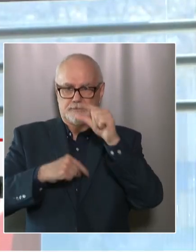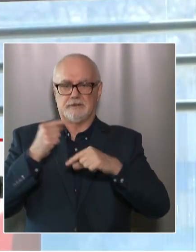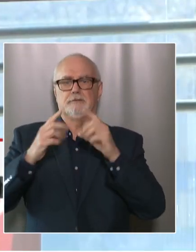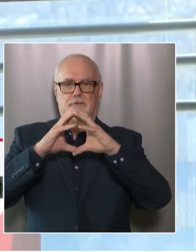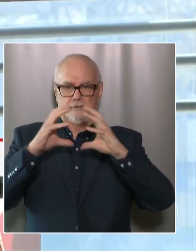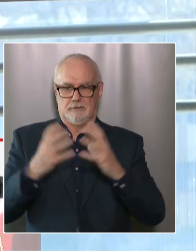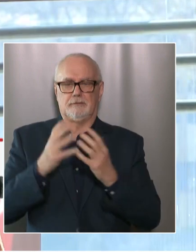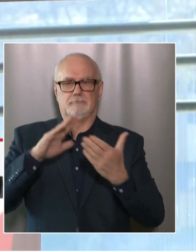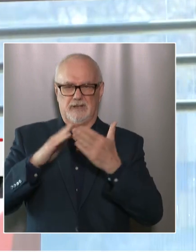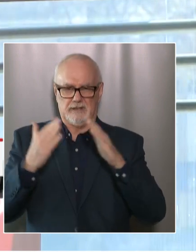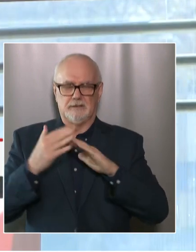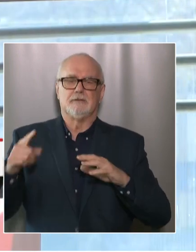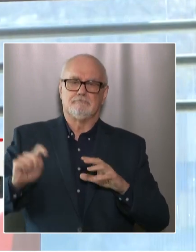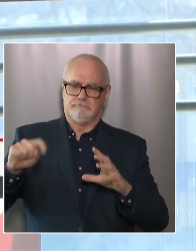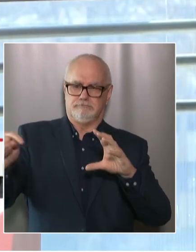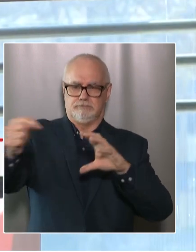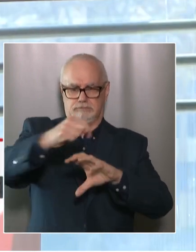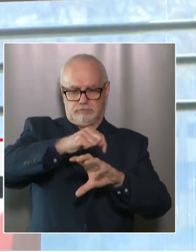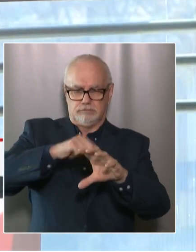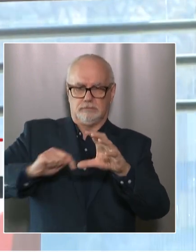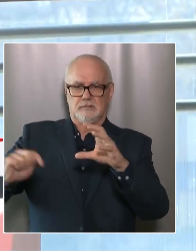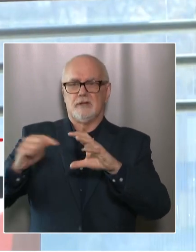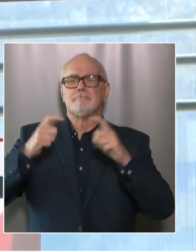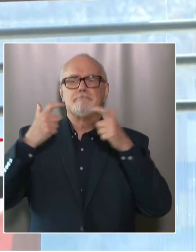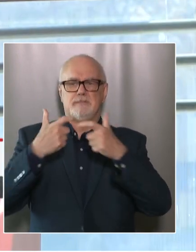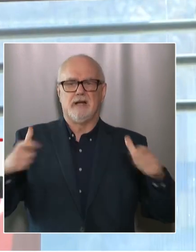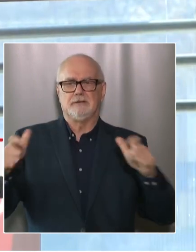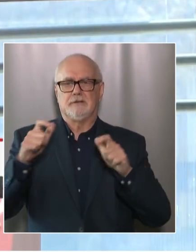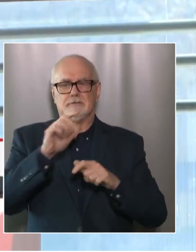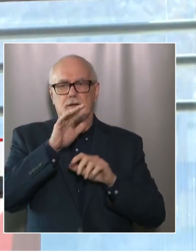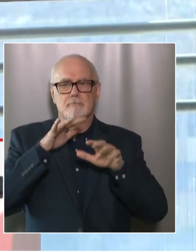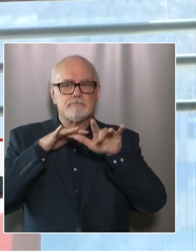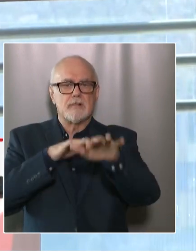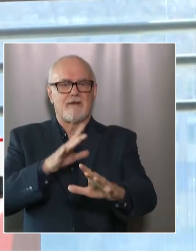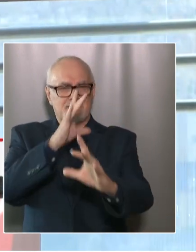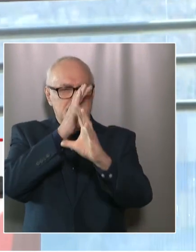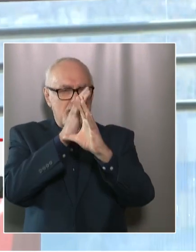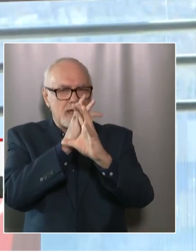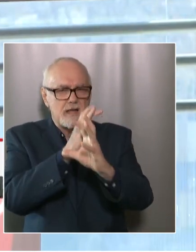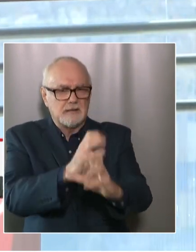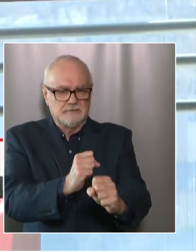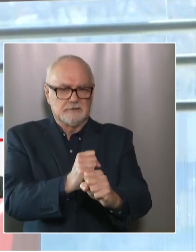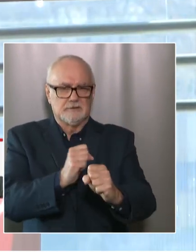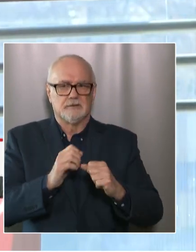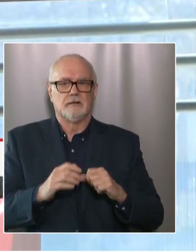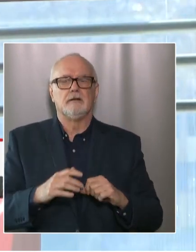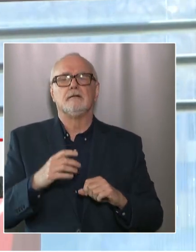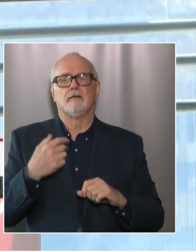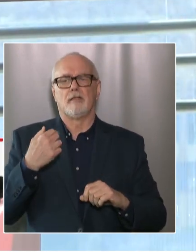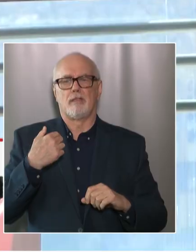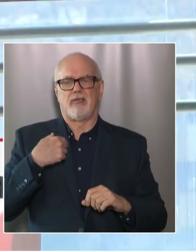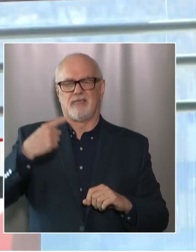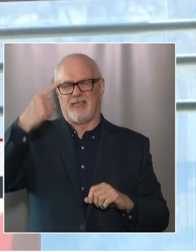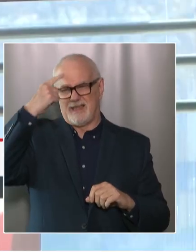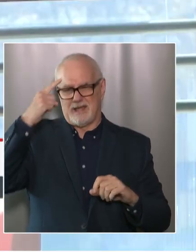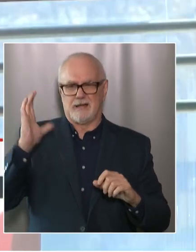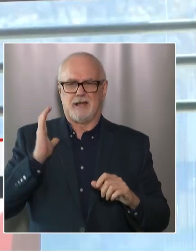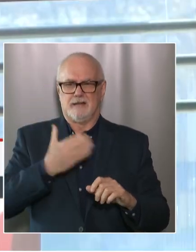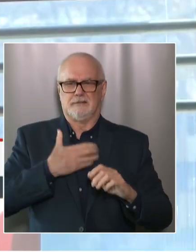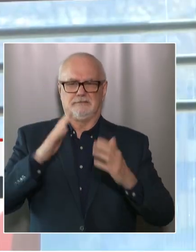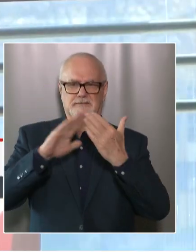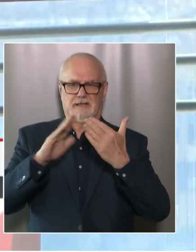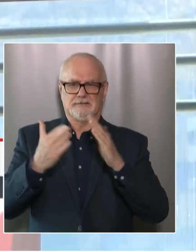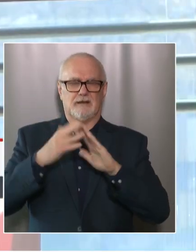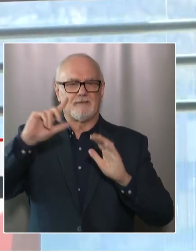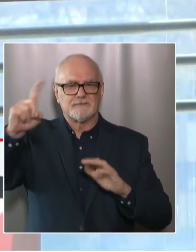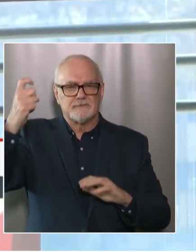just proud that when we look in 2030, my team set up this graphic for me. I hadn't really thought about it in these terms until I saw this, and I looked